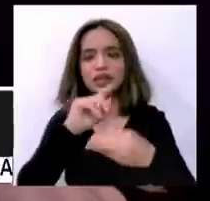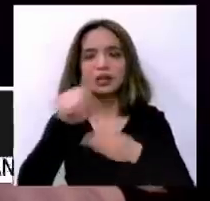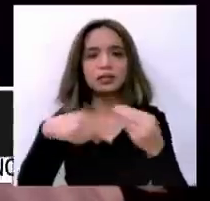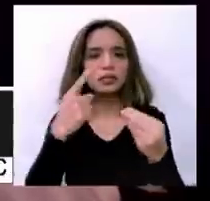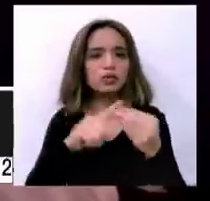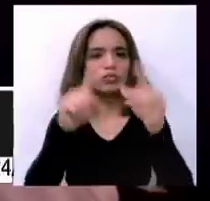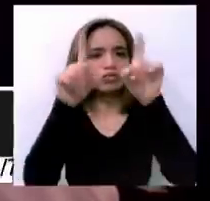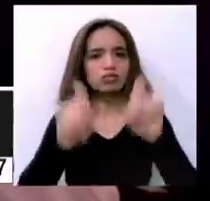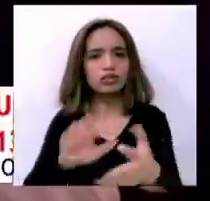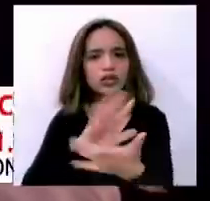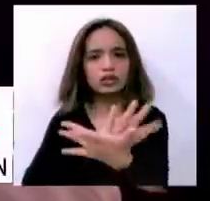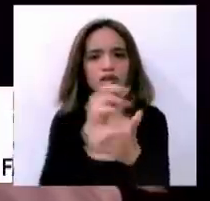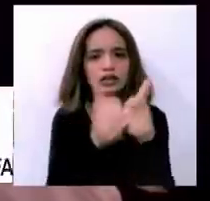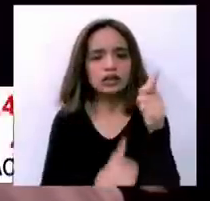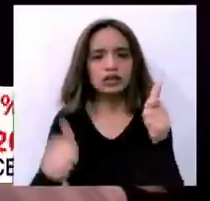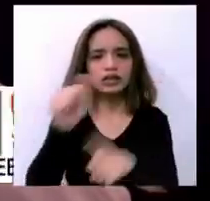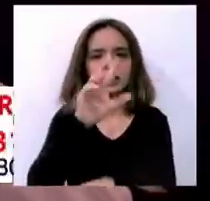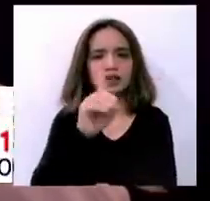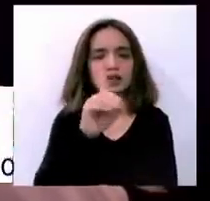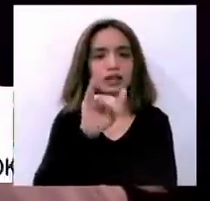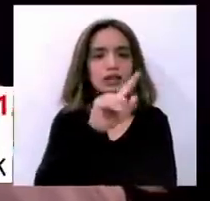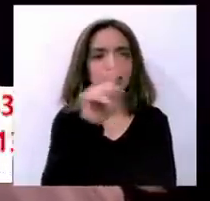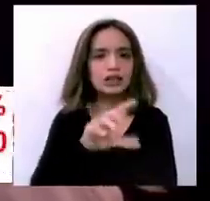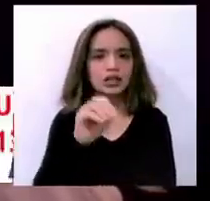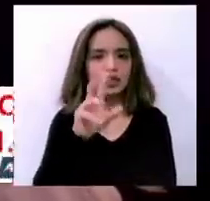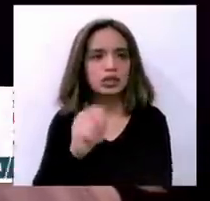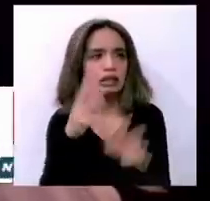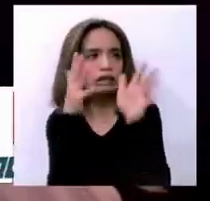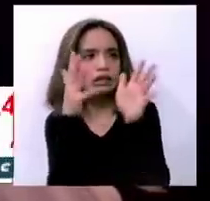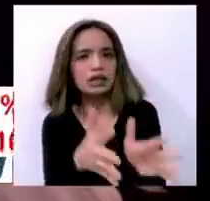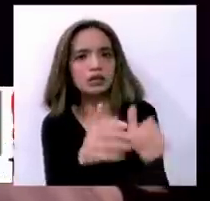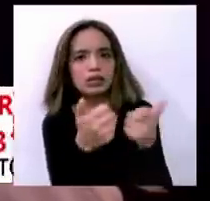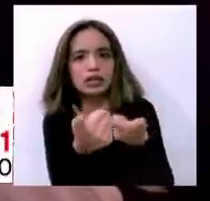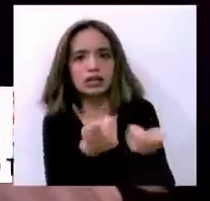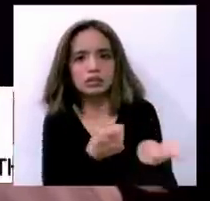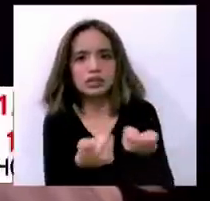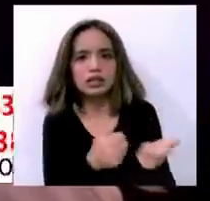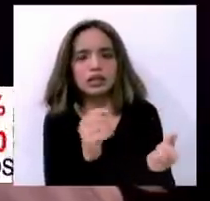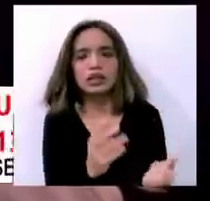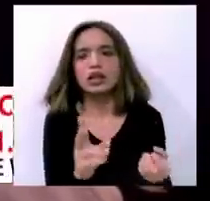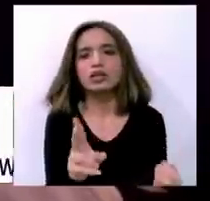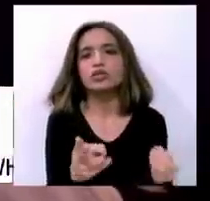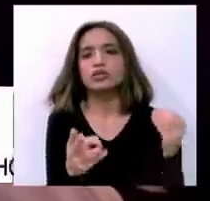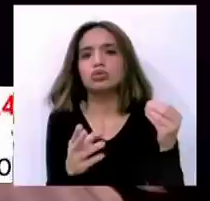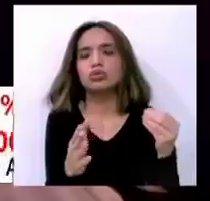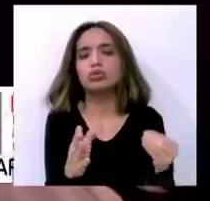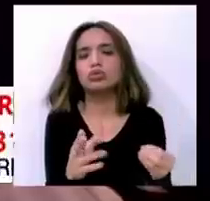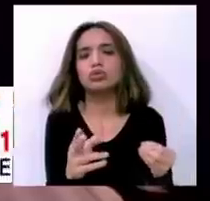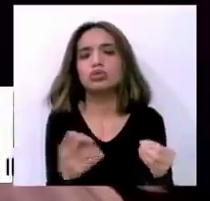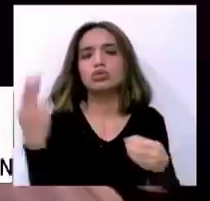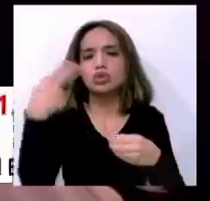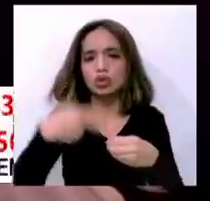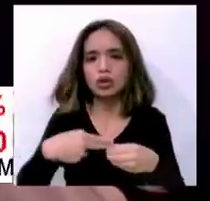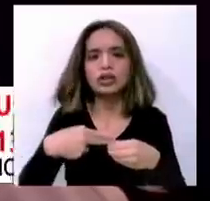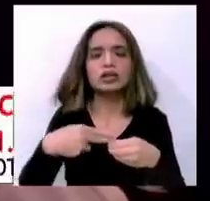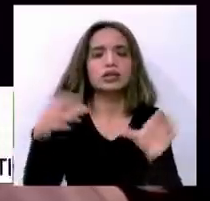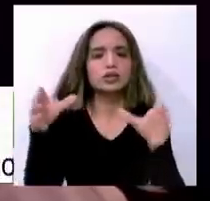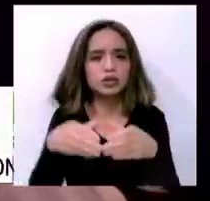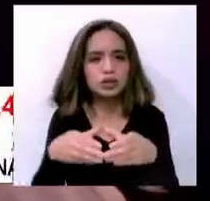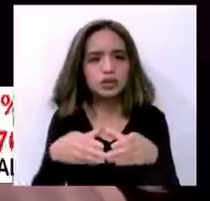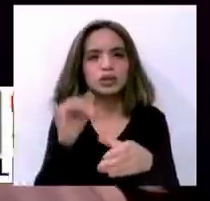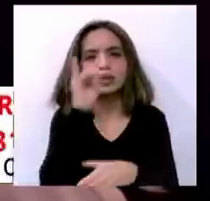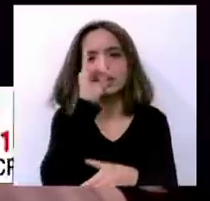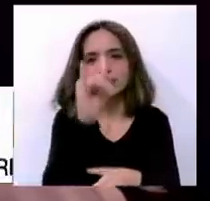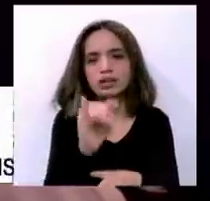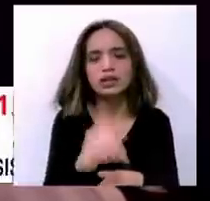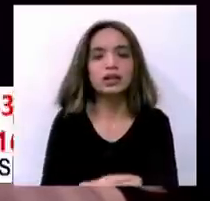COVID-19 testing chief Vince Dizon supposedly leaving the administration and joining the campaign of Manila Mayor Isko Moreno.